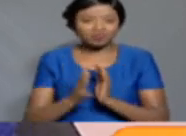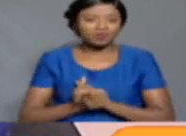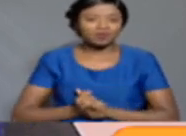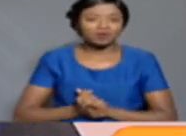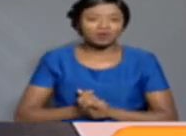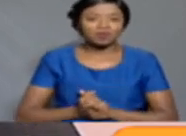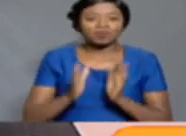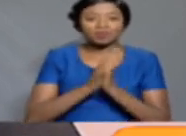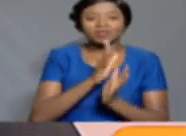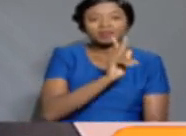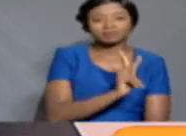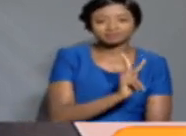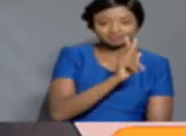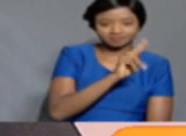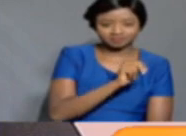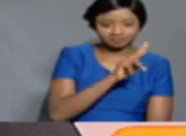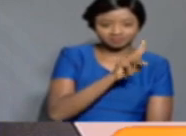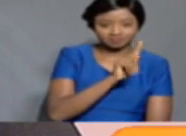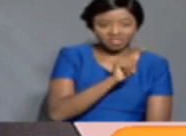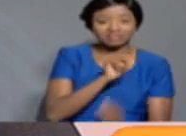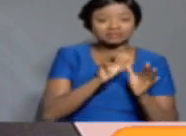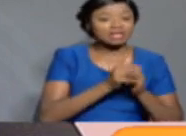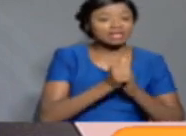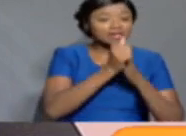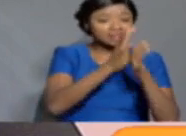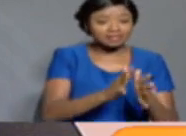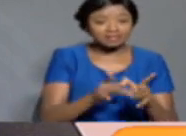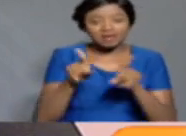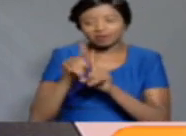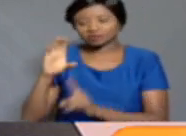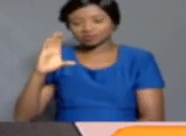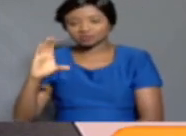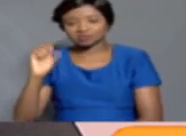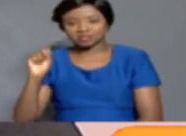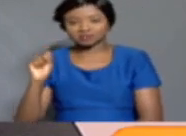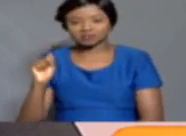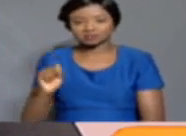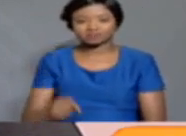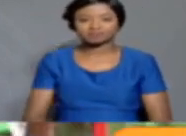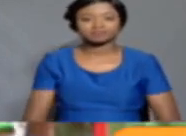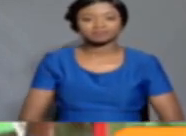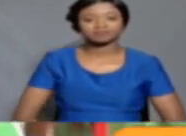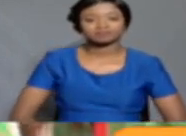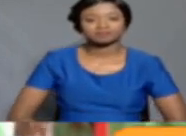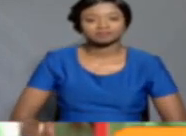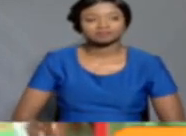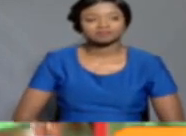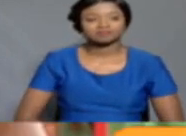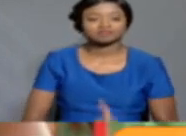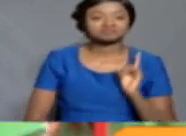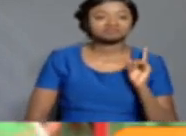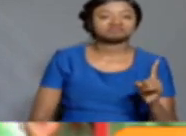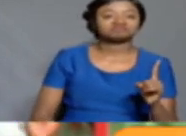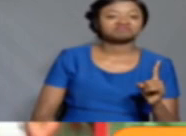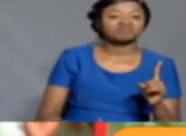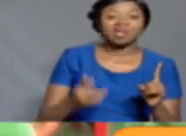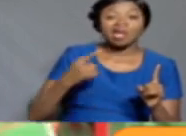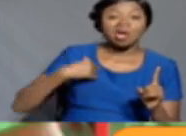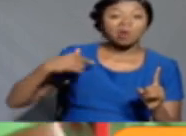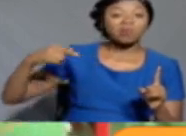the NUT leader, Wilson Sossion, and the CS, Magoha. We are not going to